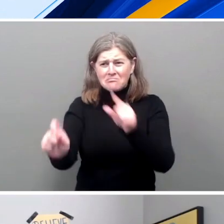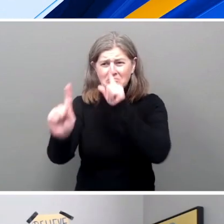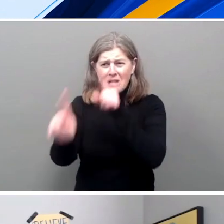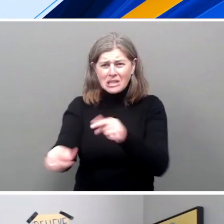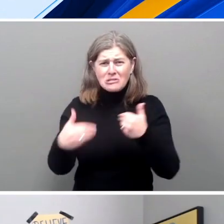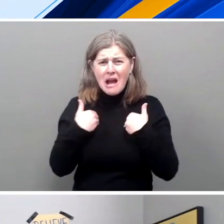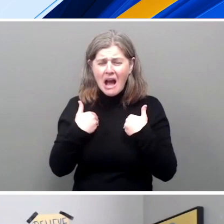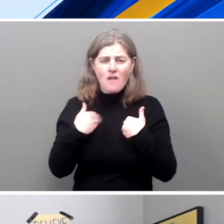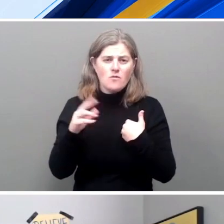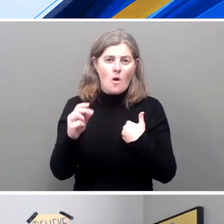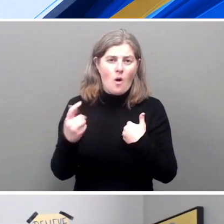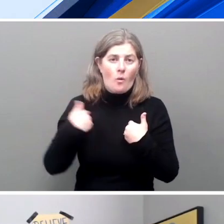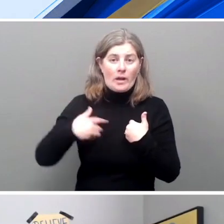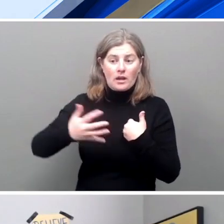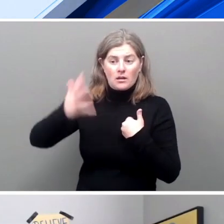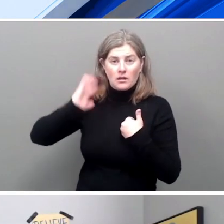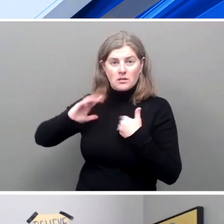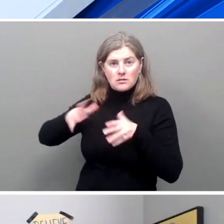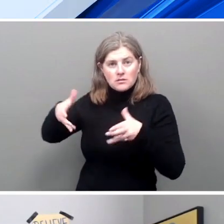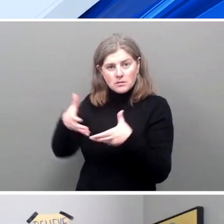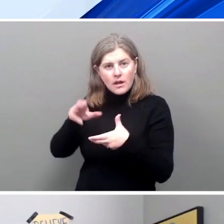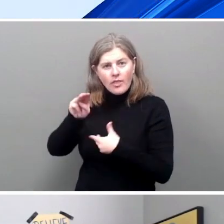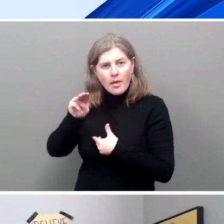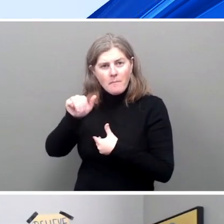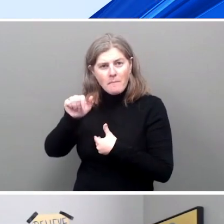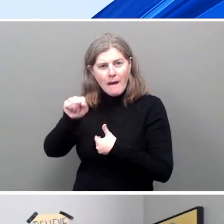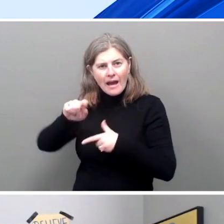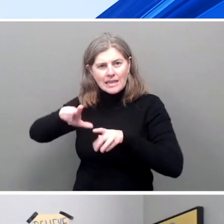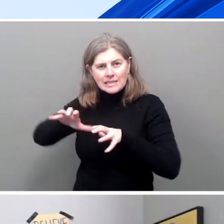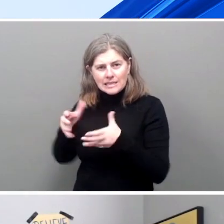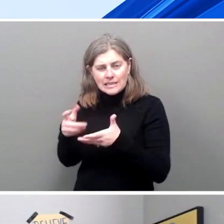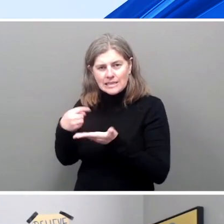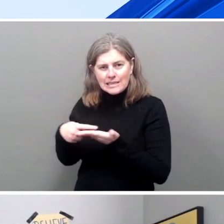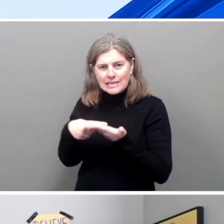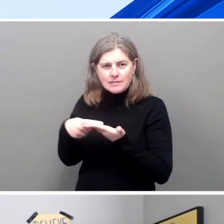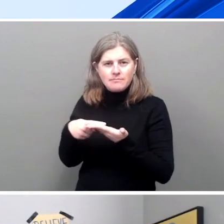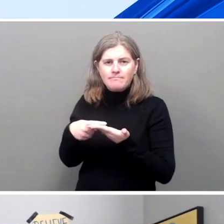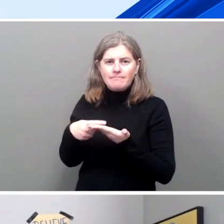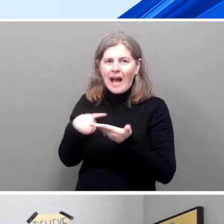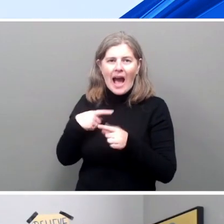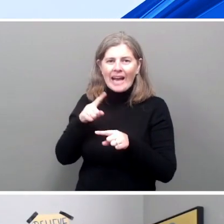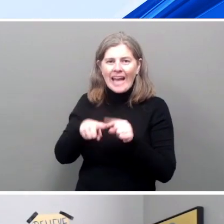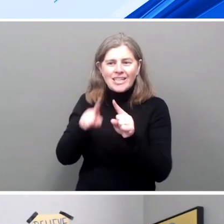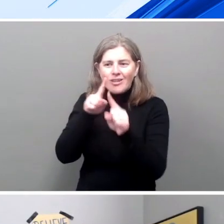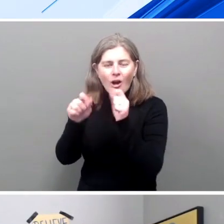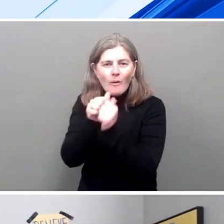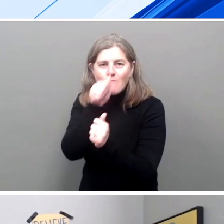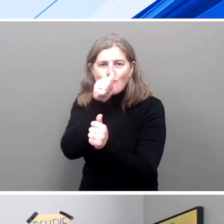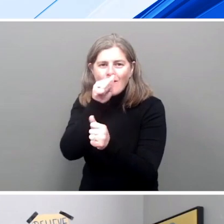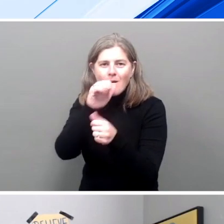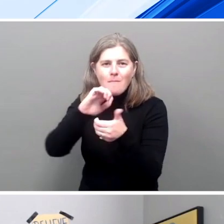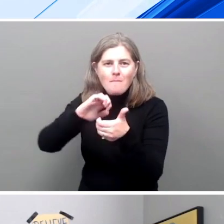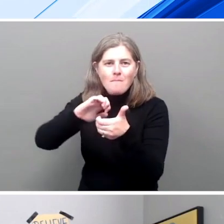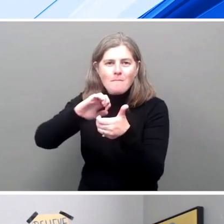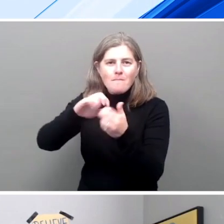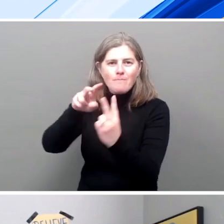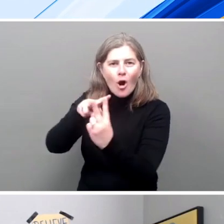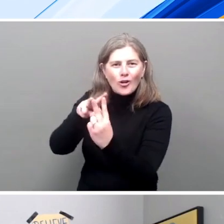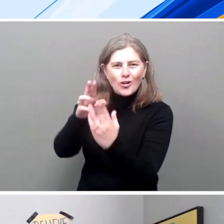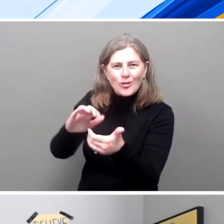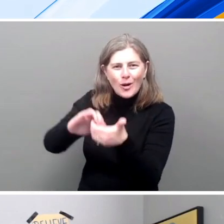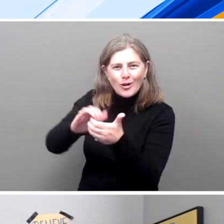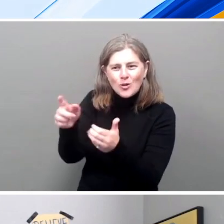MAT. We can't actually talk with our private partners about what they're paying for